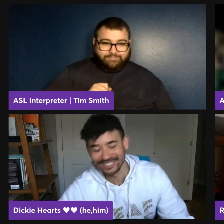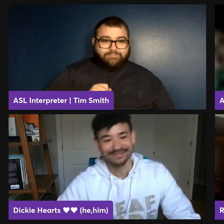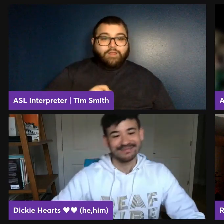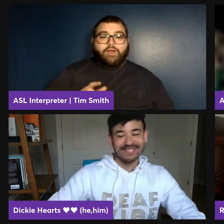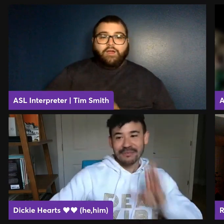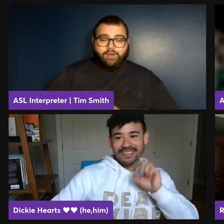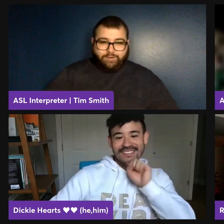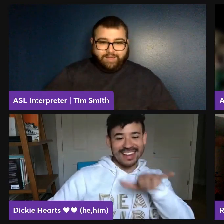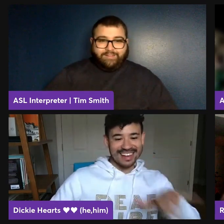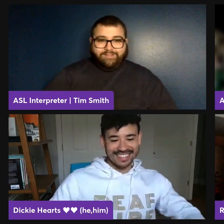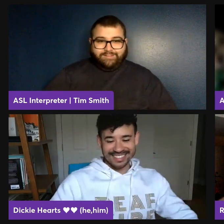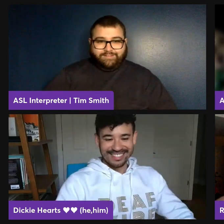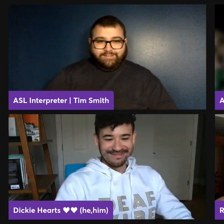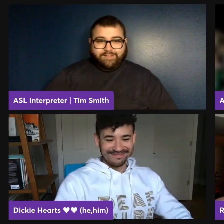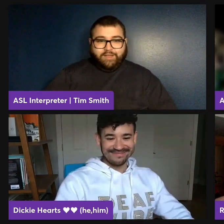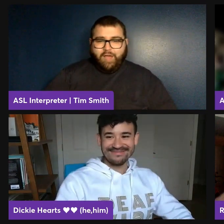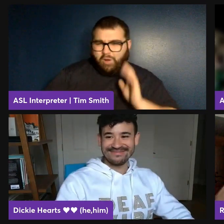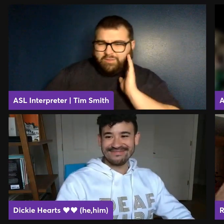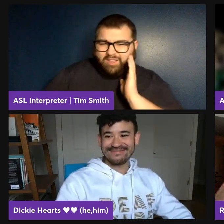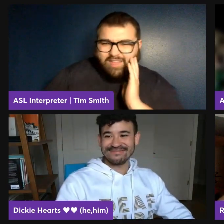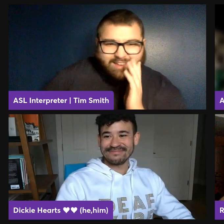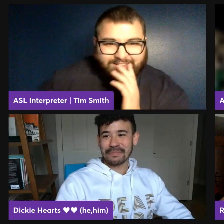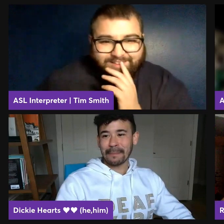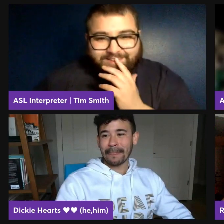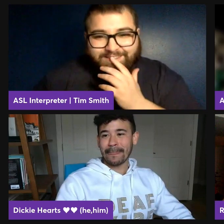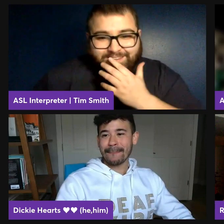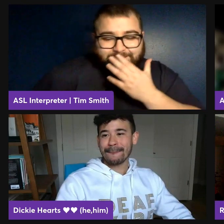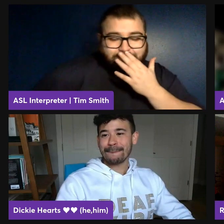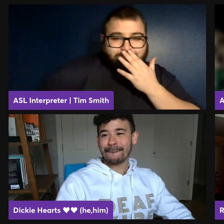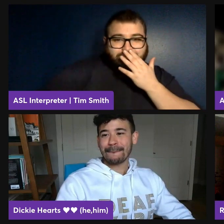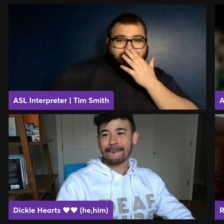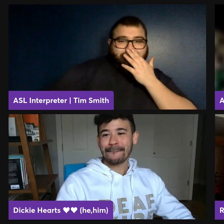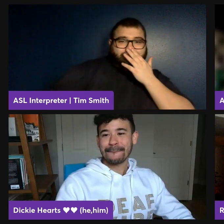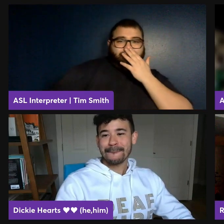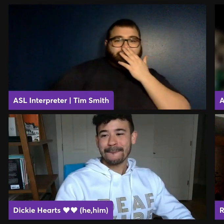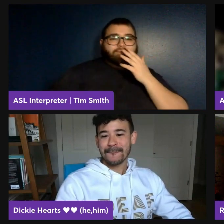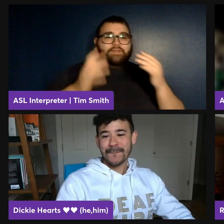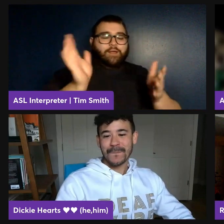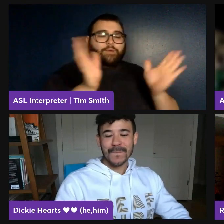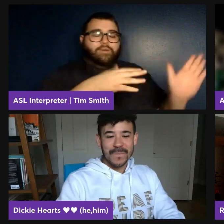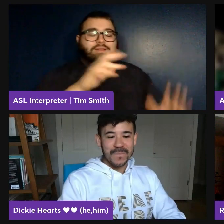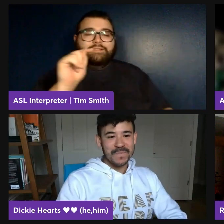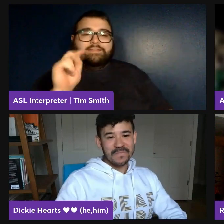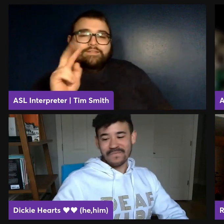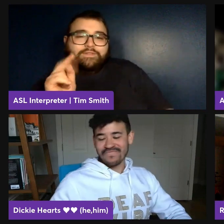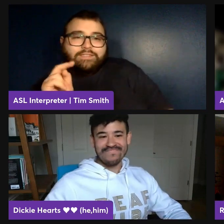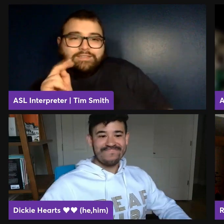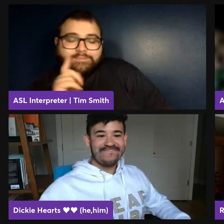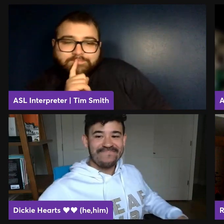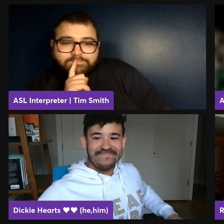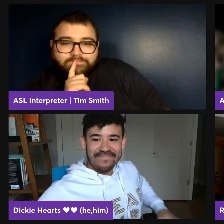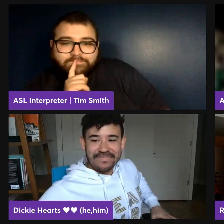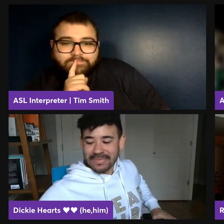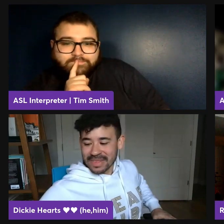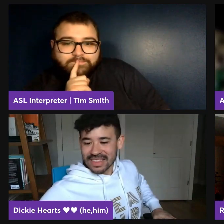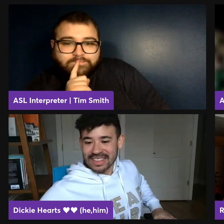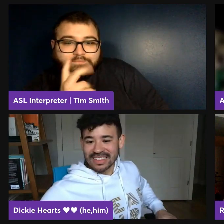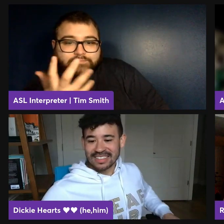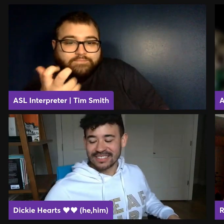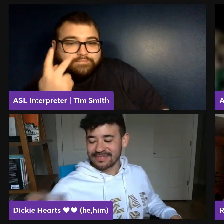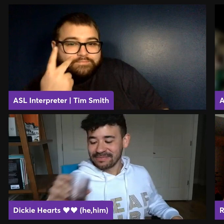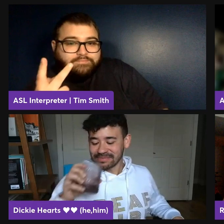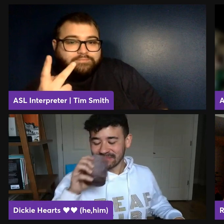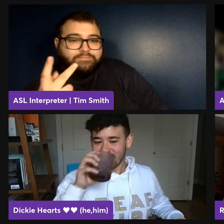Absolutely. Okay. And let's think about TV. I would like to see